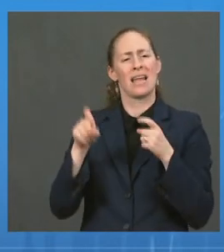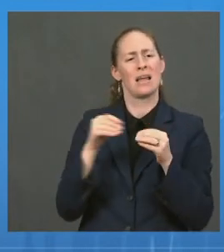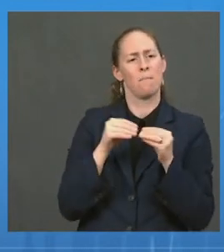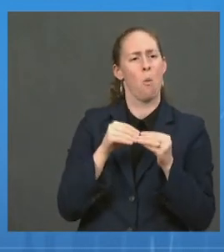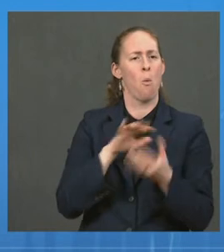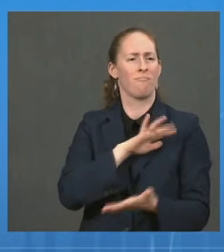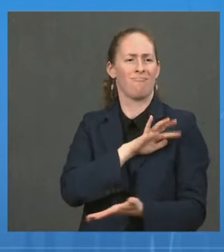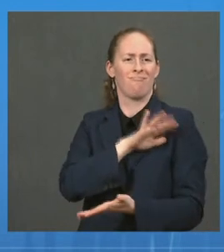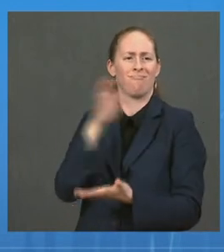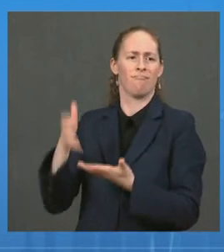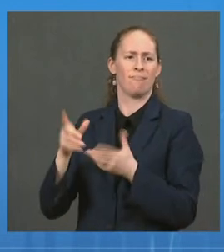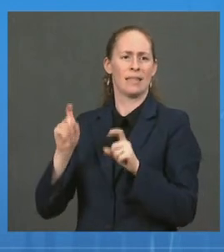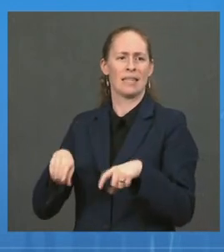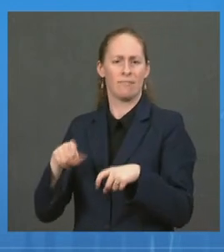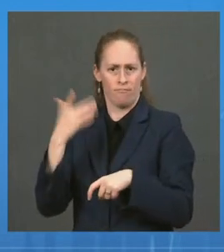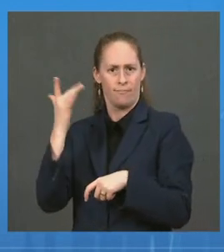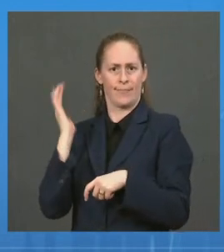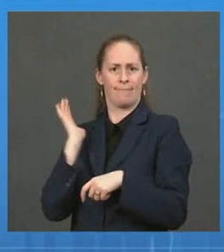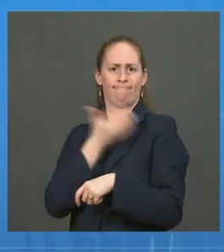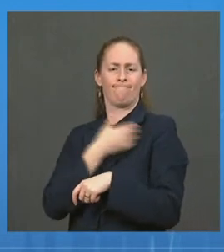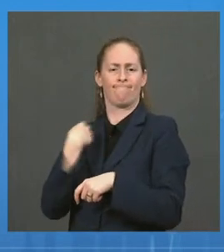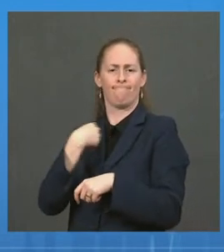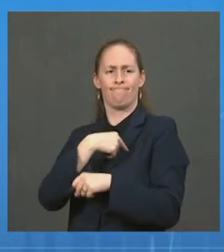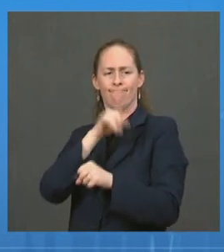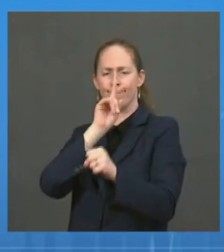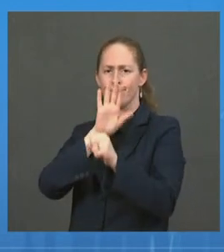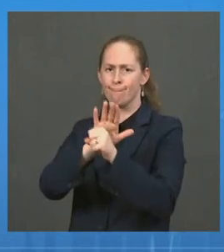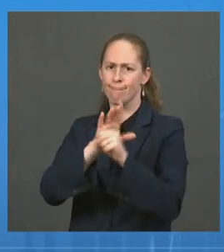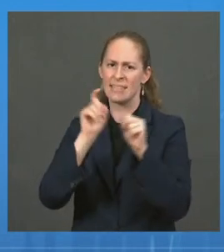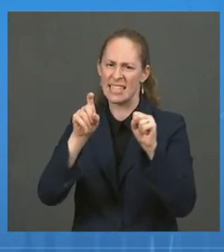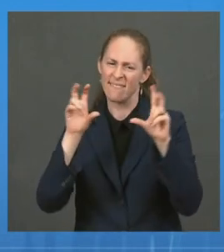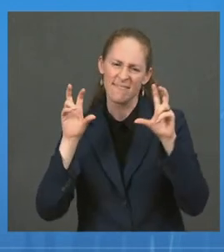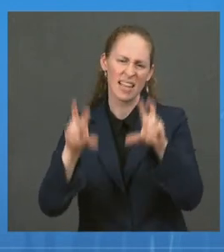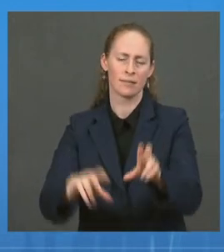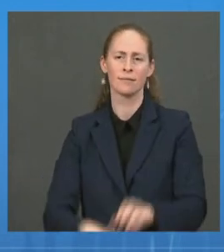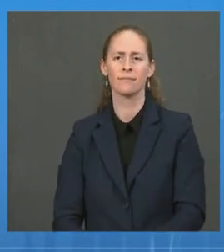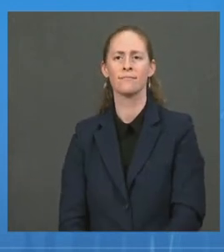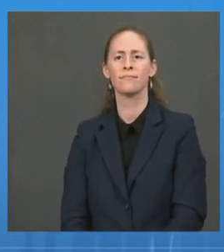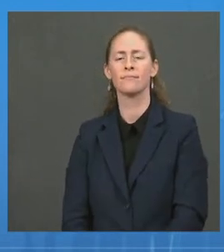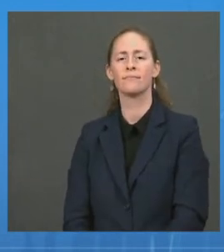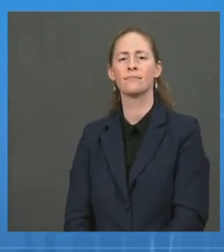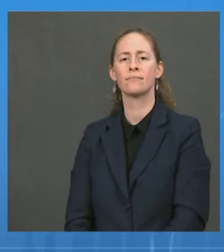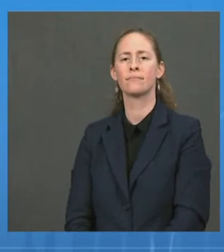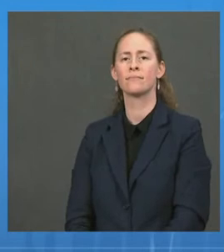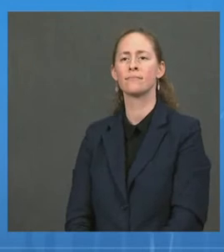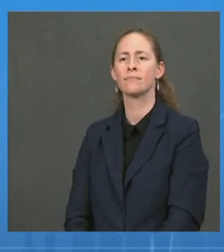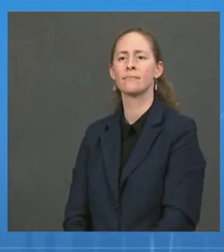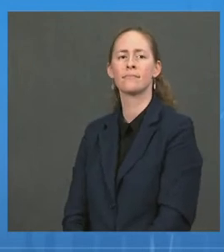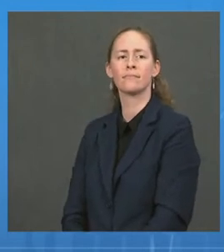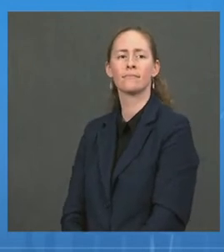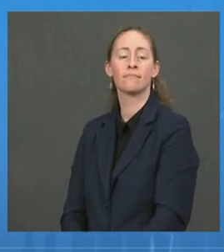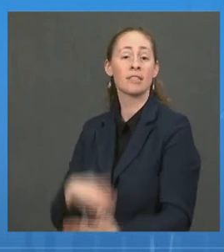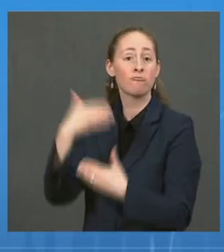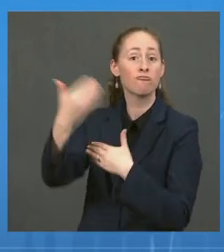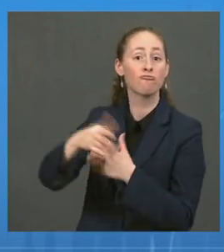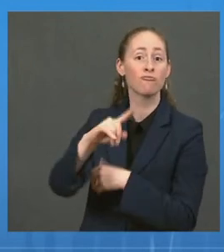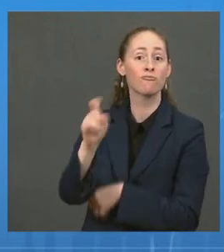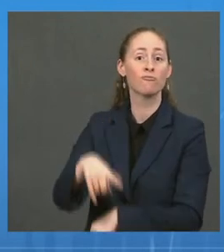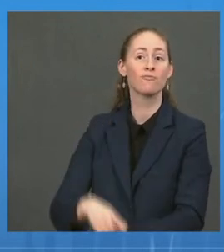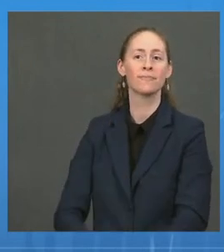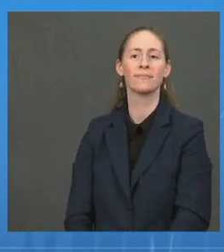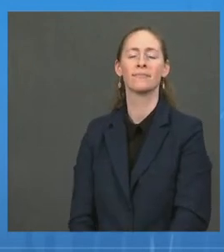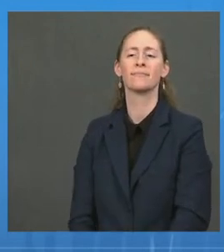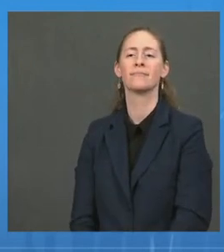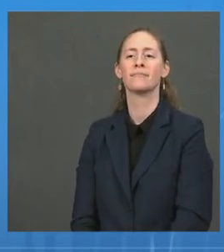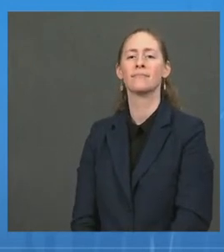commitment to the testing sector. Next question.